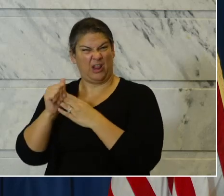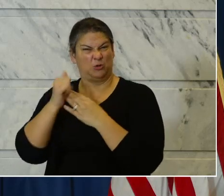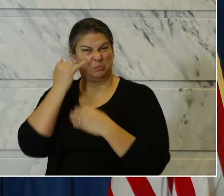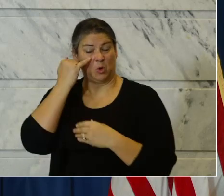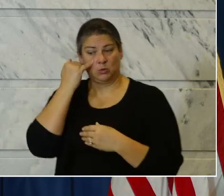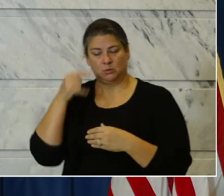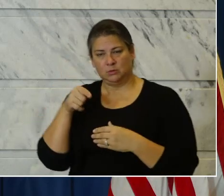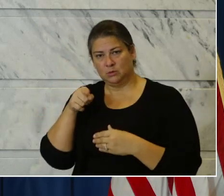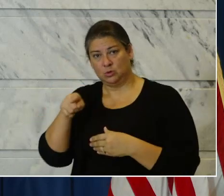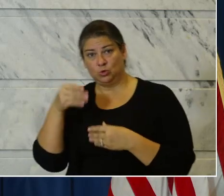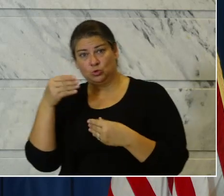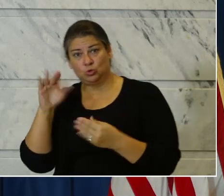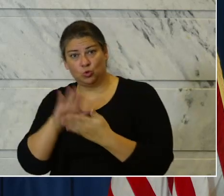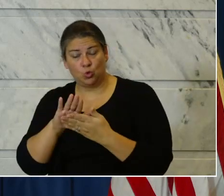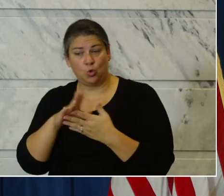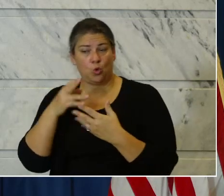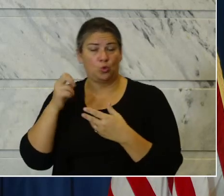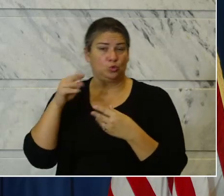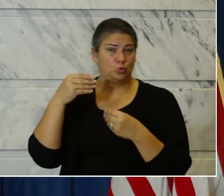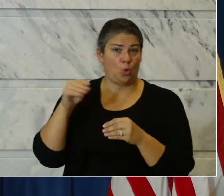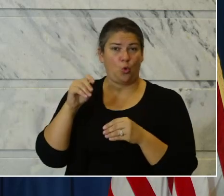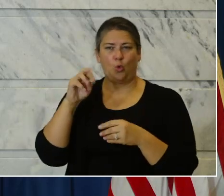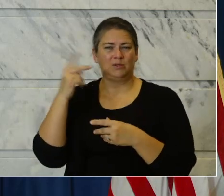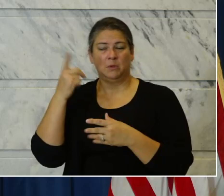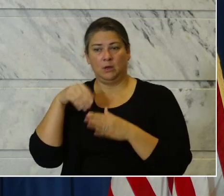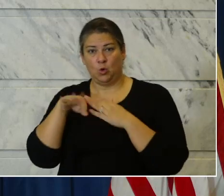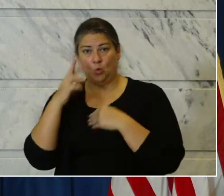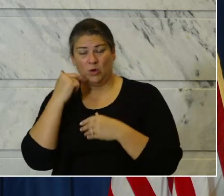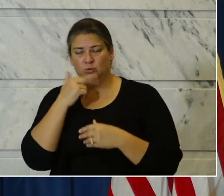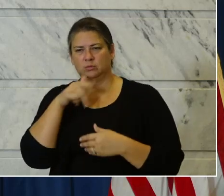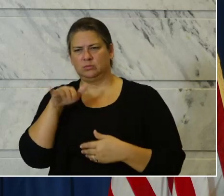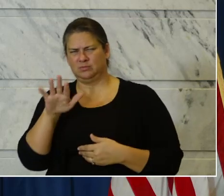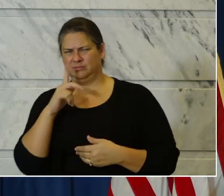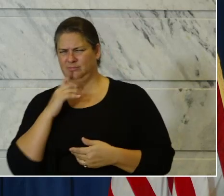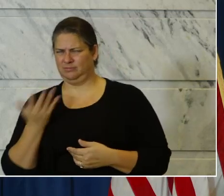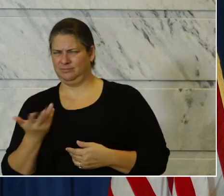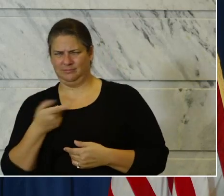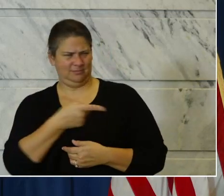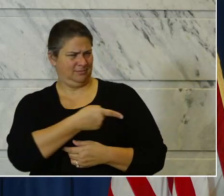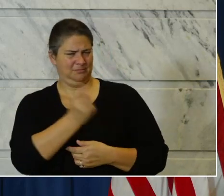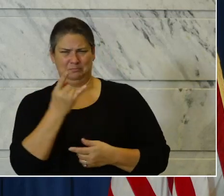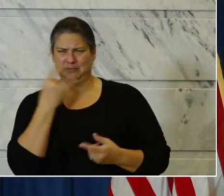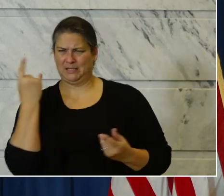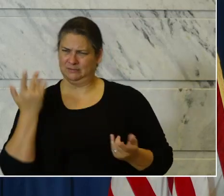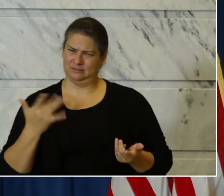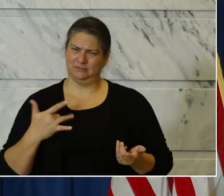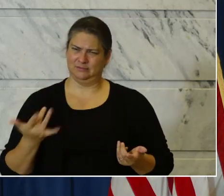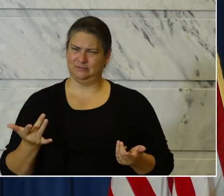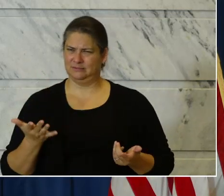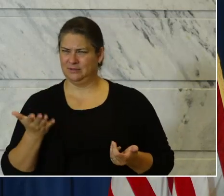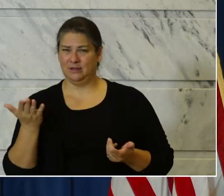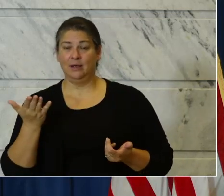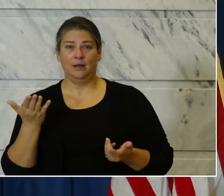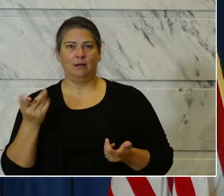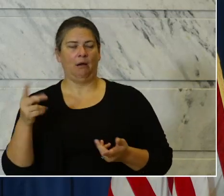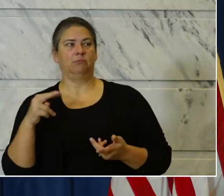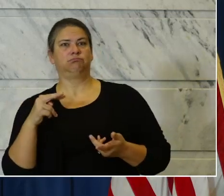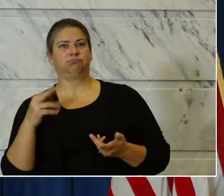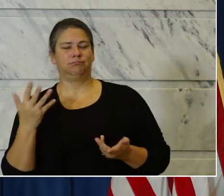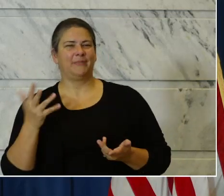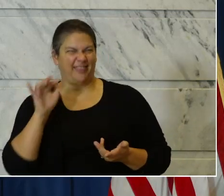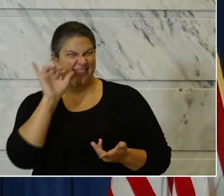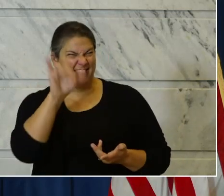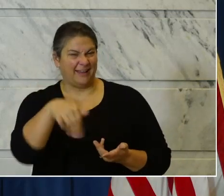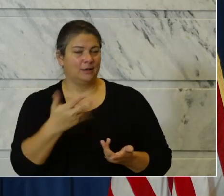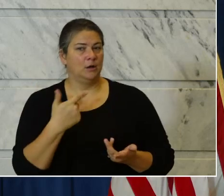in a local store or restaurant about, you got to step it up, and every single employee needs to be wearing a mask, and every